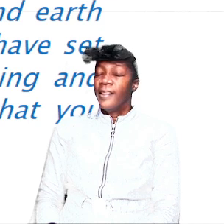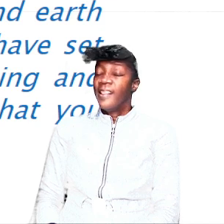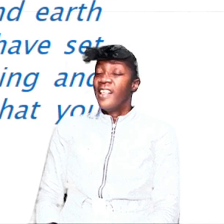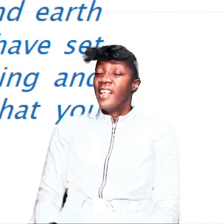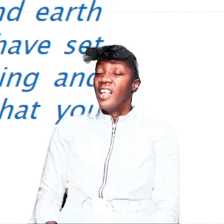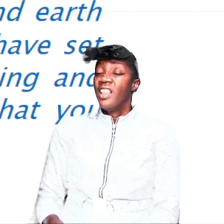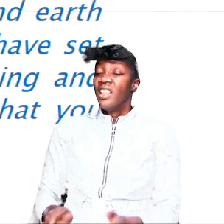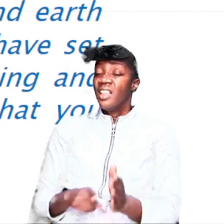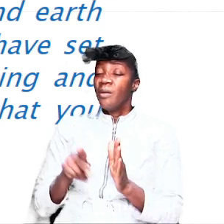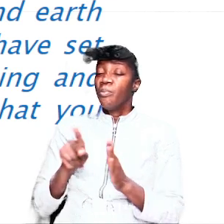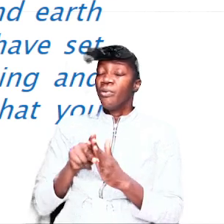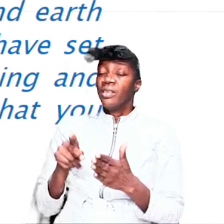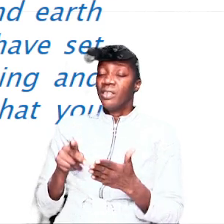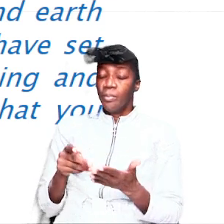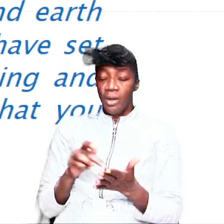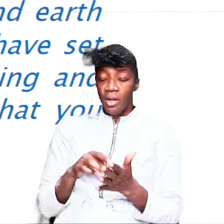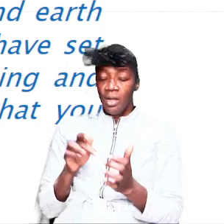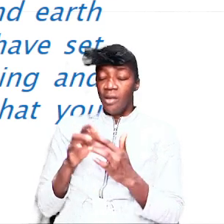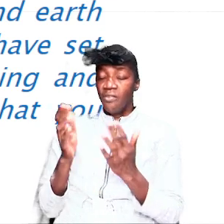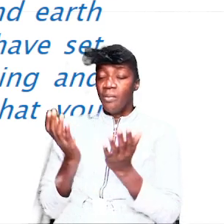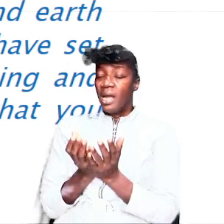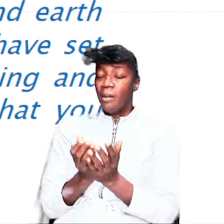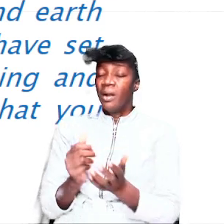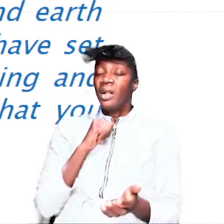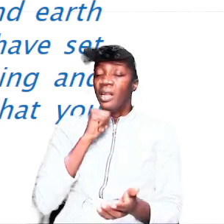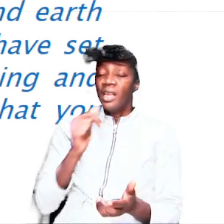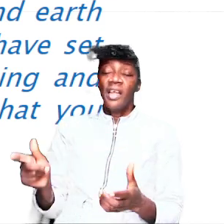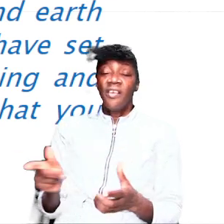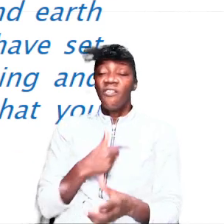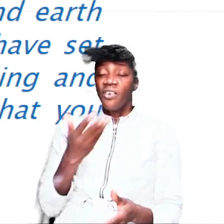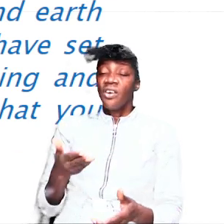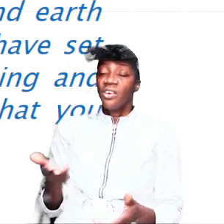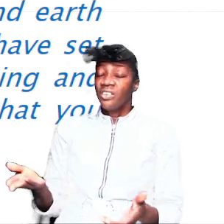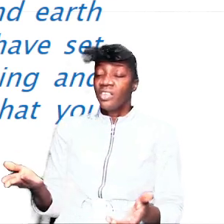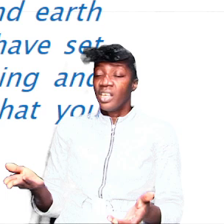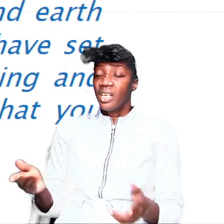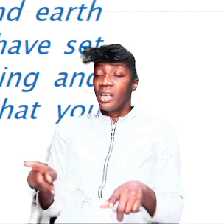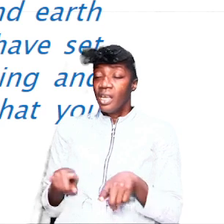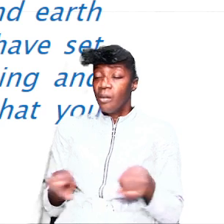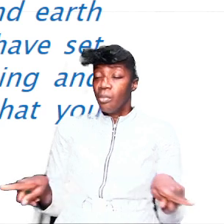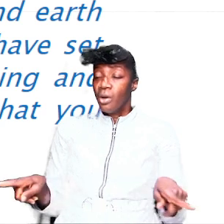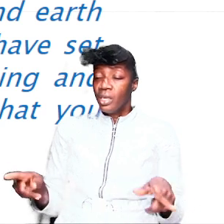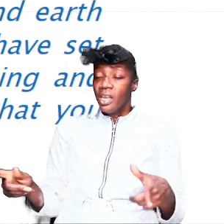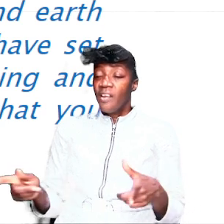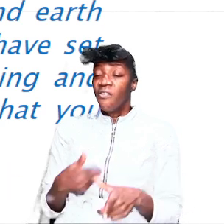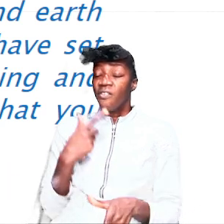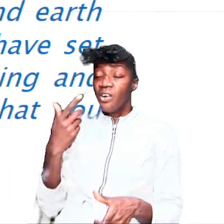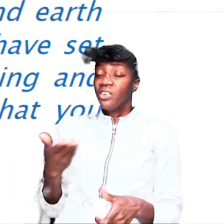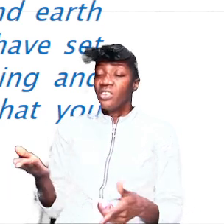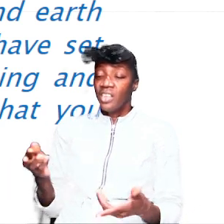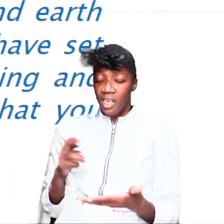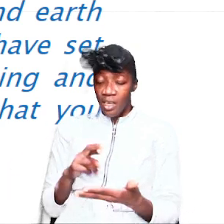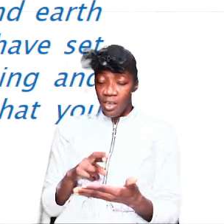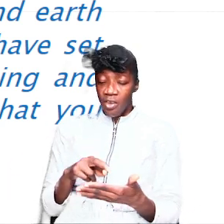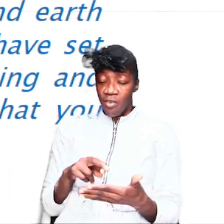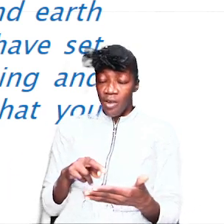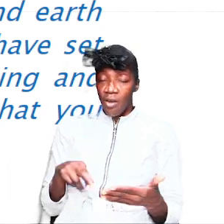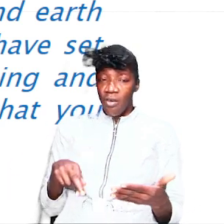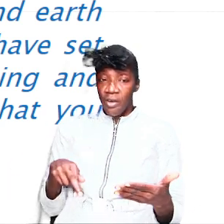it could not be the first thing that he did. But it was the first thing that was recorded, I